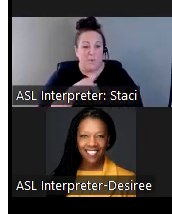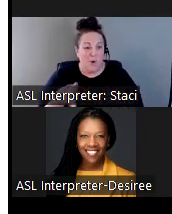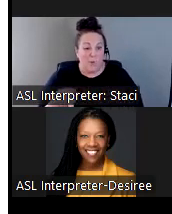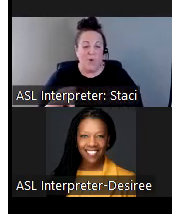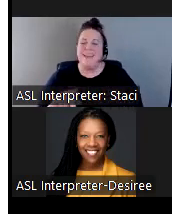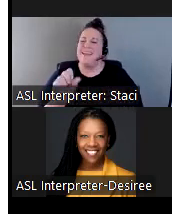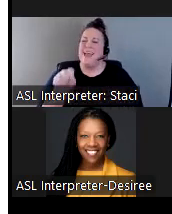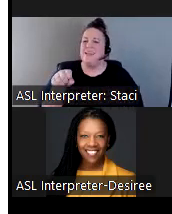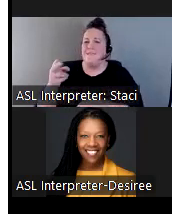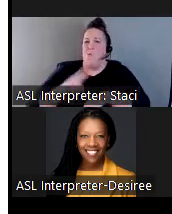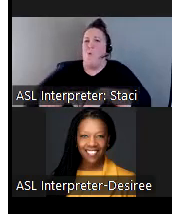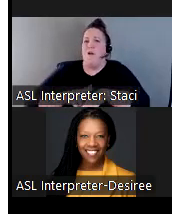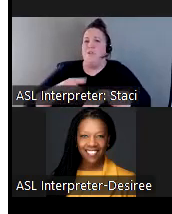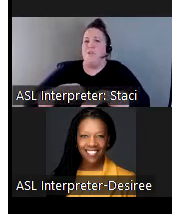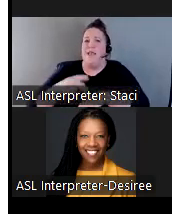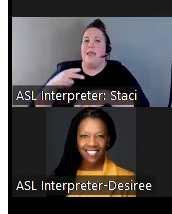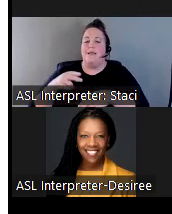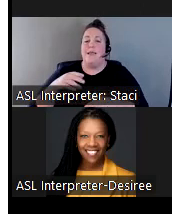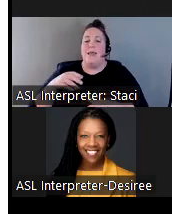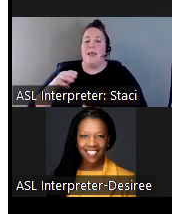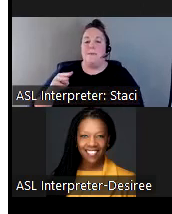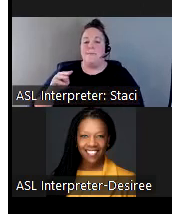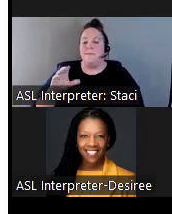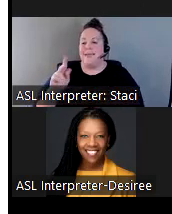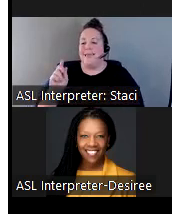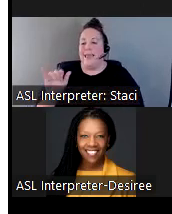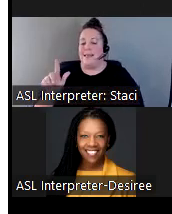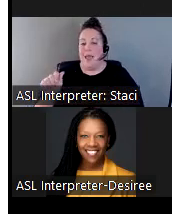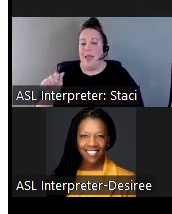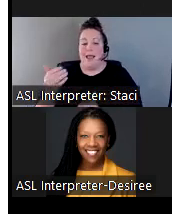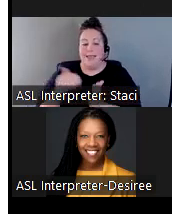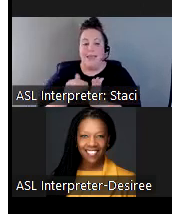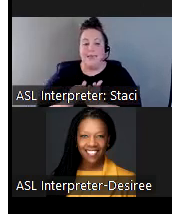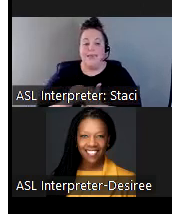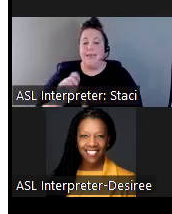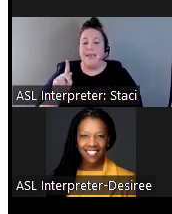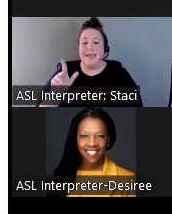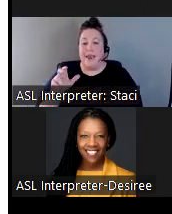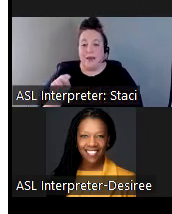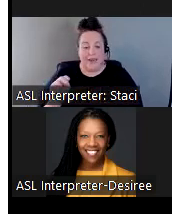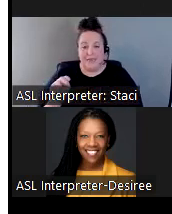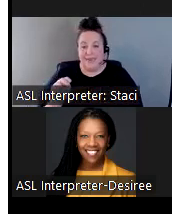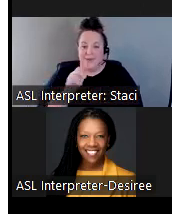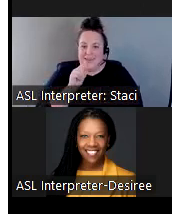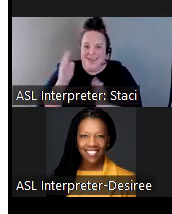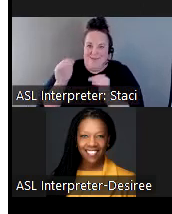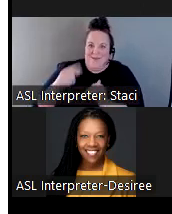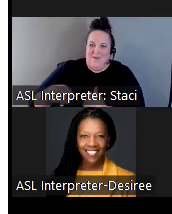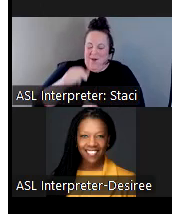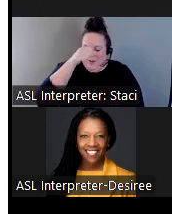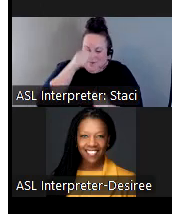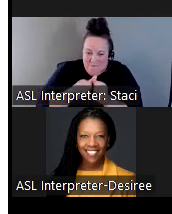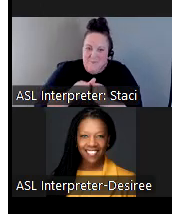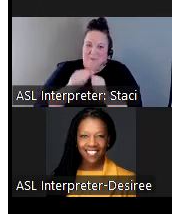is absolutely. Michaela will be sending that out. So like Karen said at the beginning, we didn't expect you to absorb all of